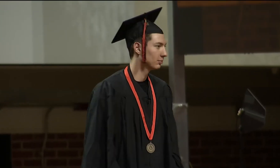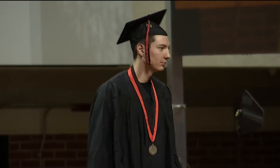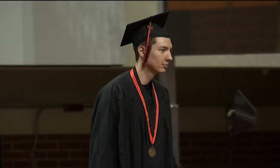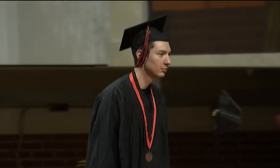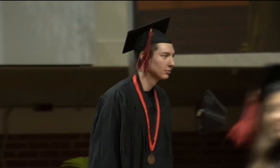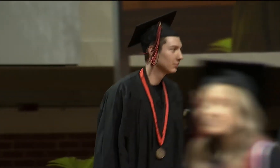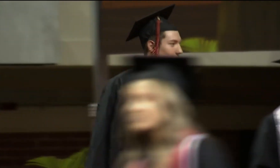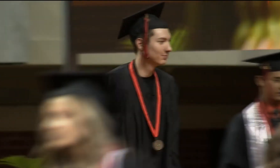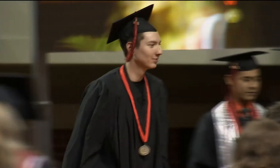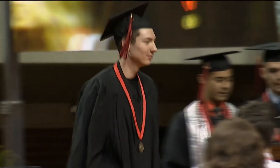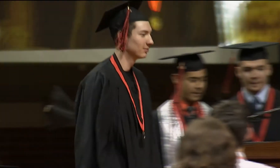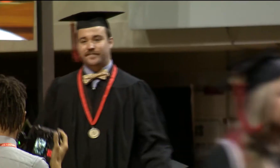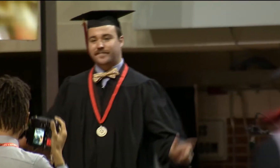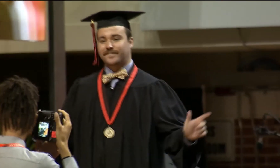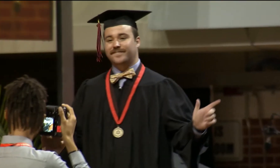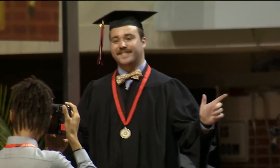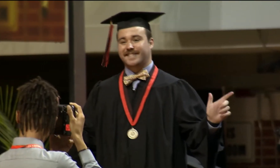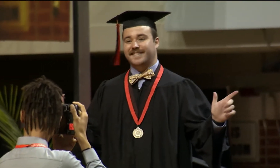Alan Fisher.